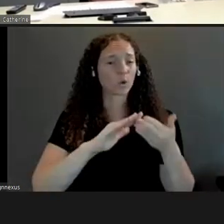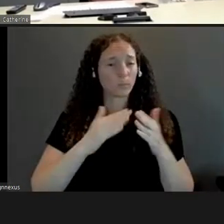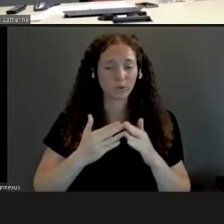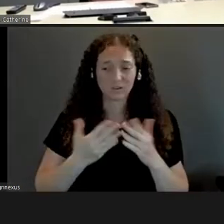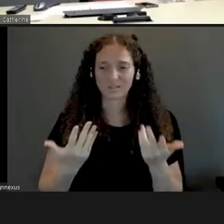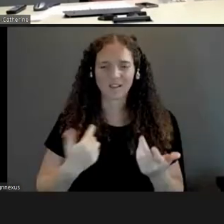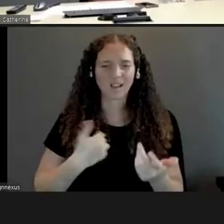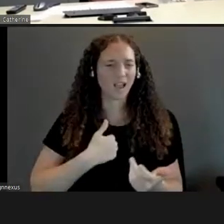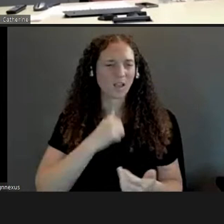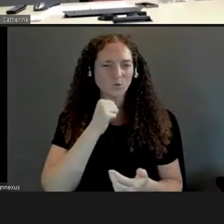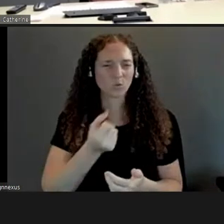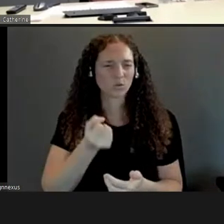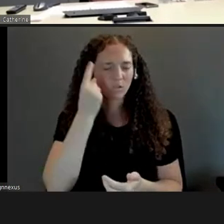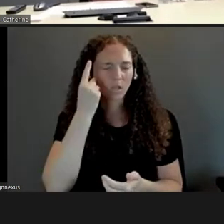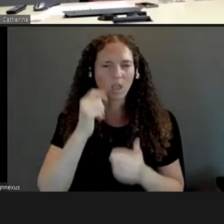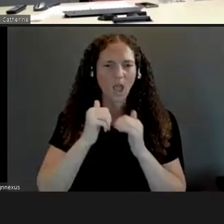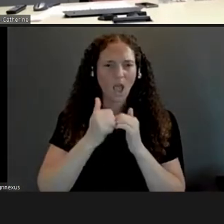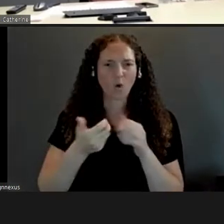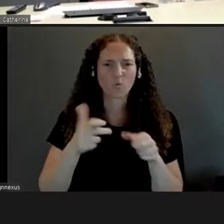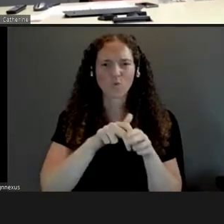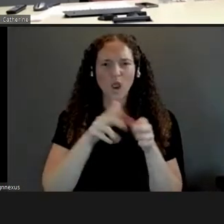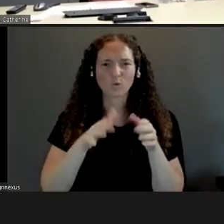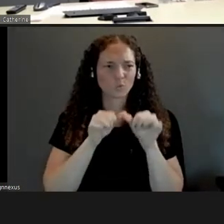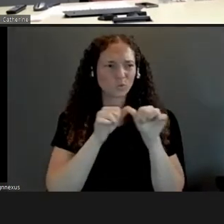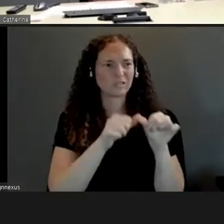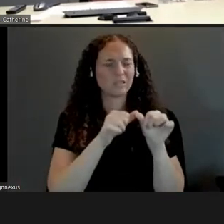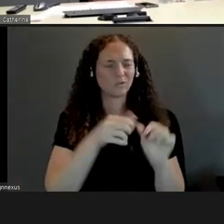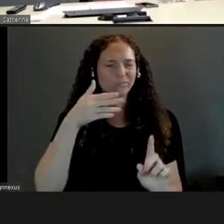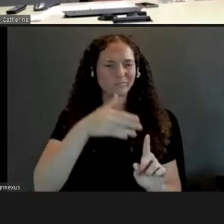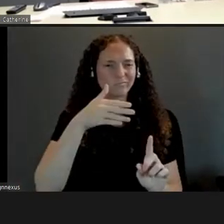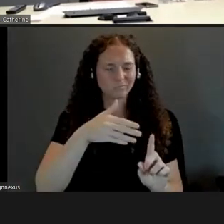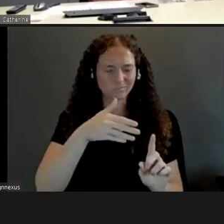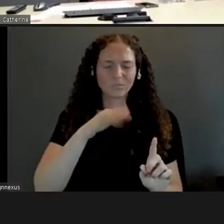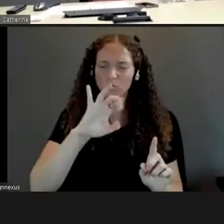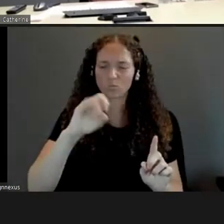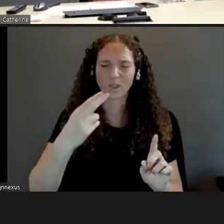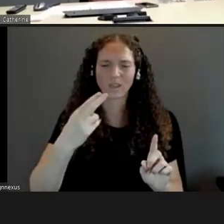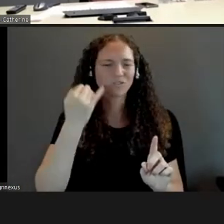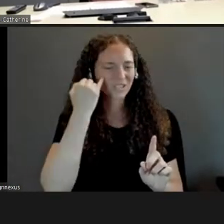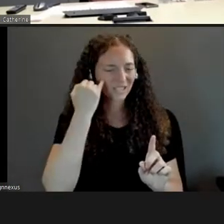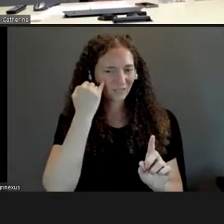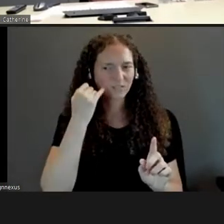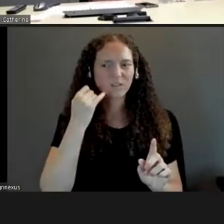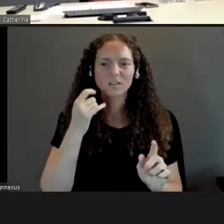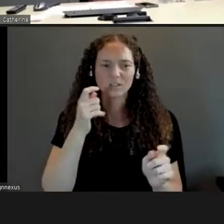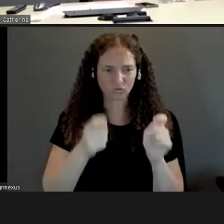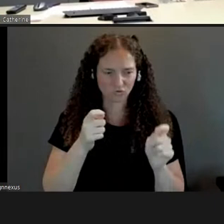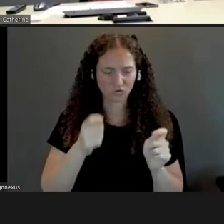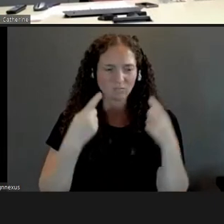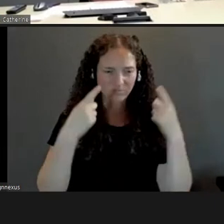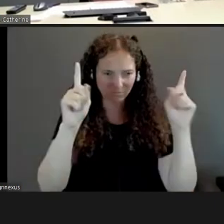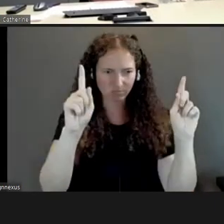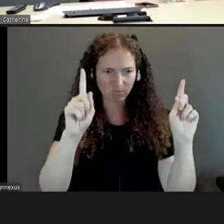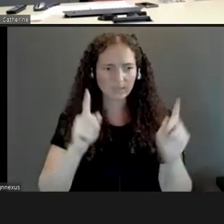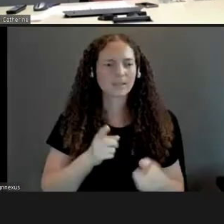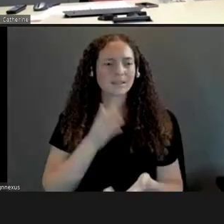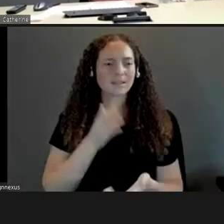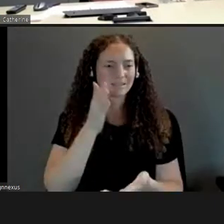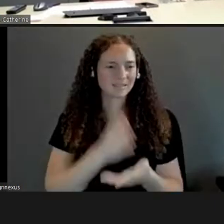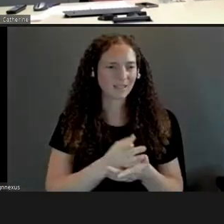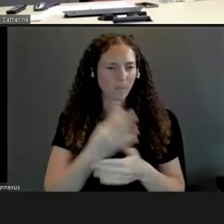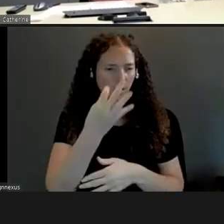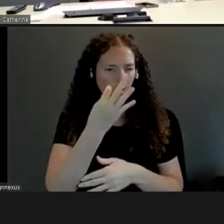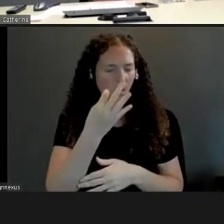even sustain on this branch if these changes go into effect. Stop the sugarcoating and focus on fixing this major